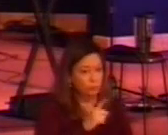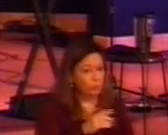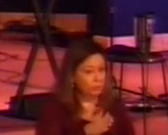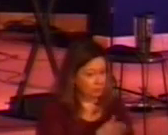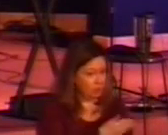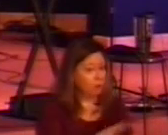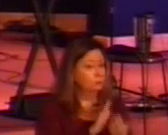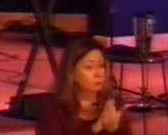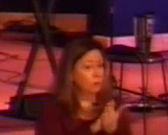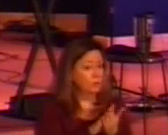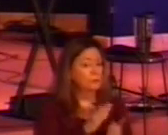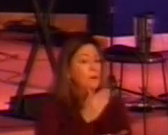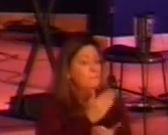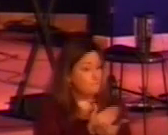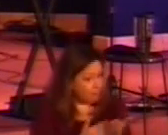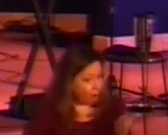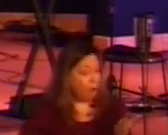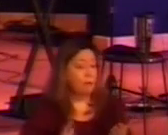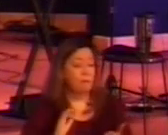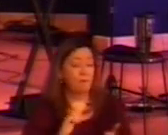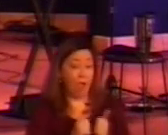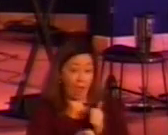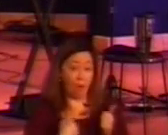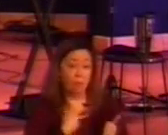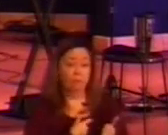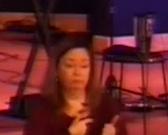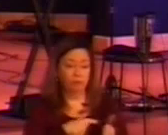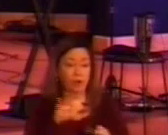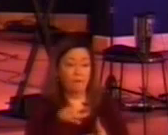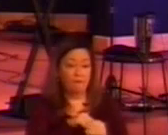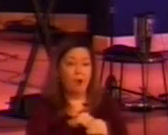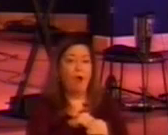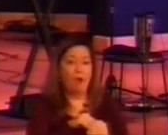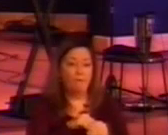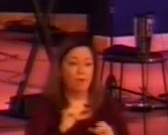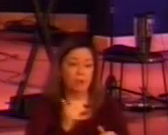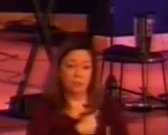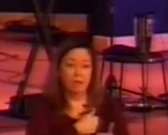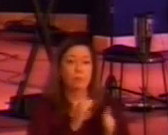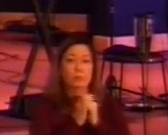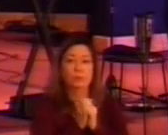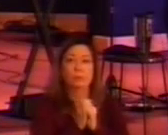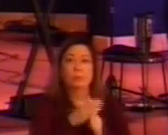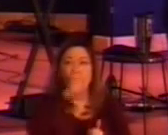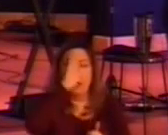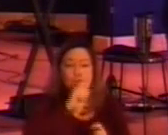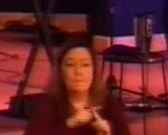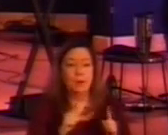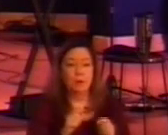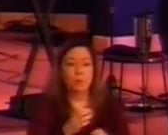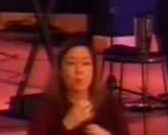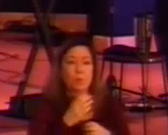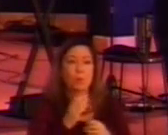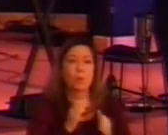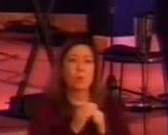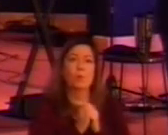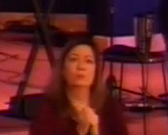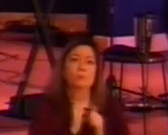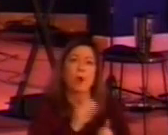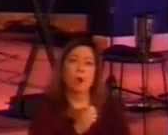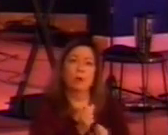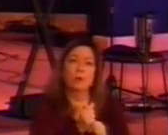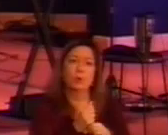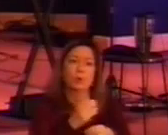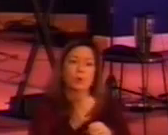of praise are a big part of how we take part in worshiping God. But worship of our Creator, I think, is so